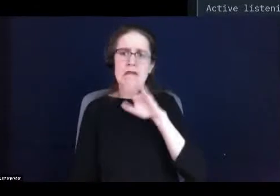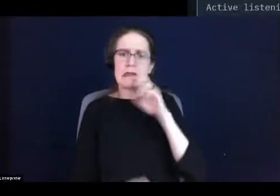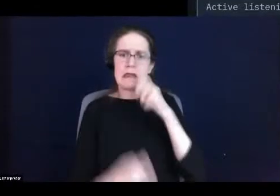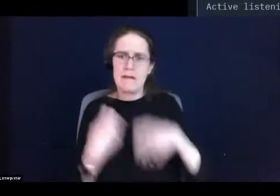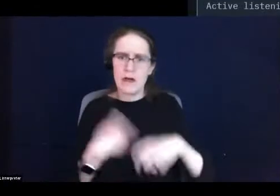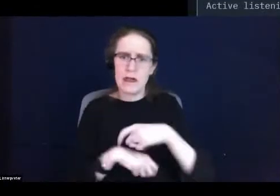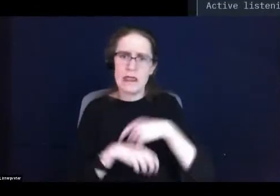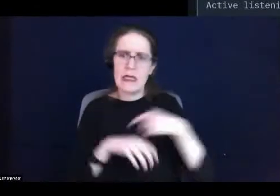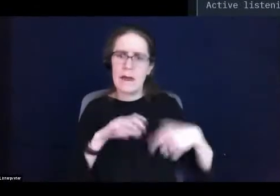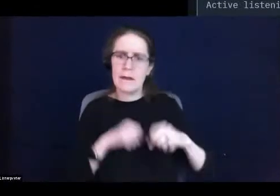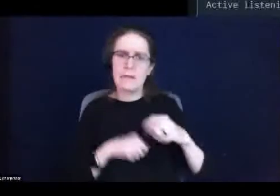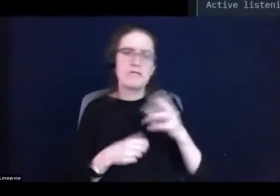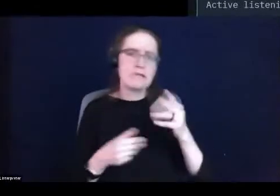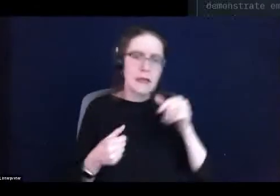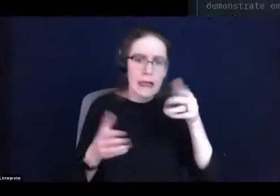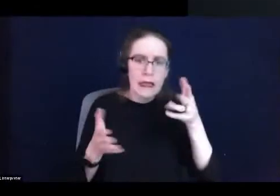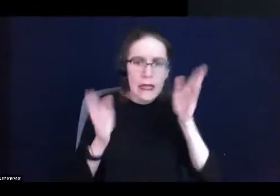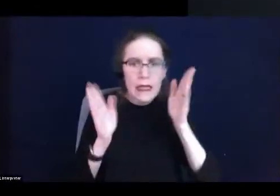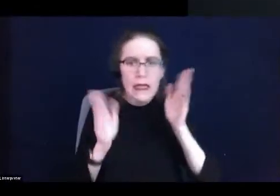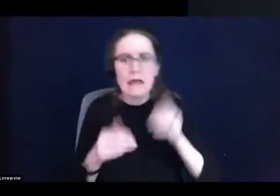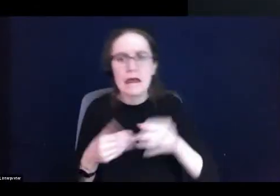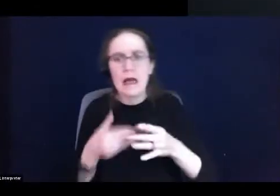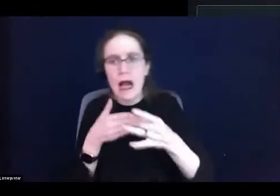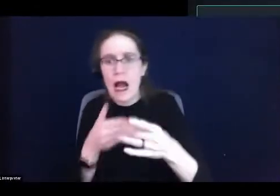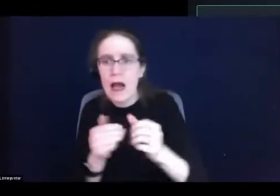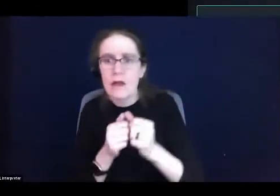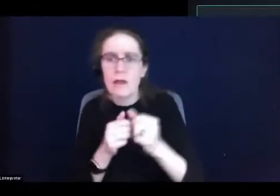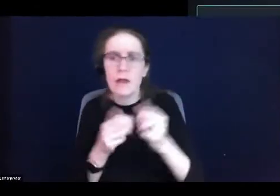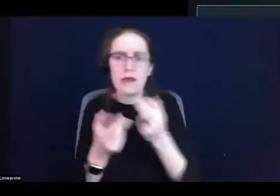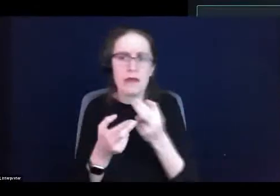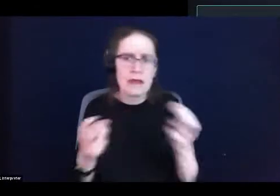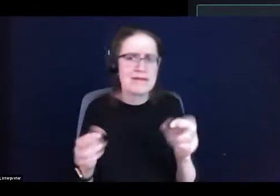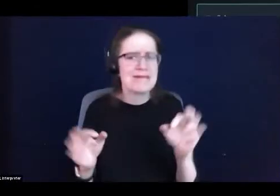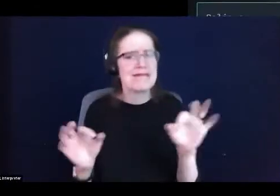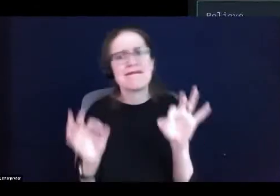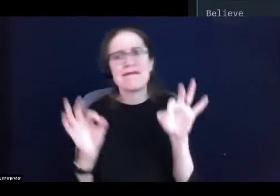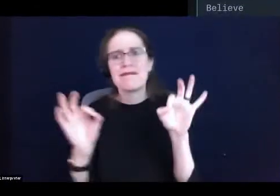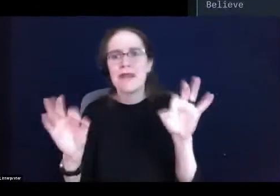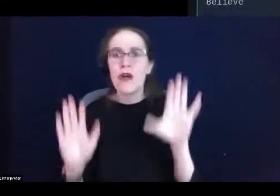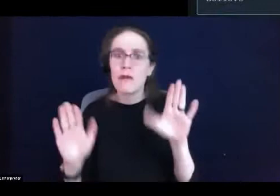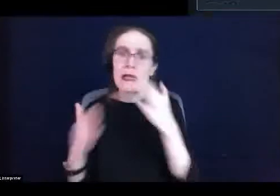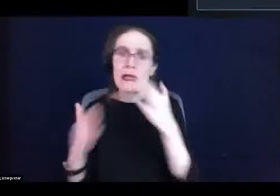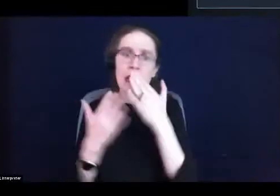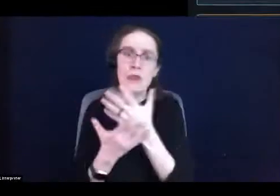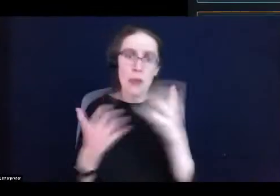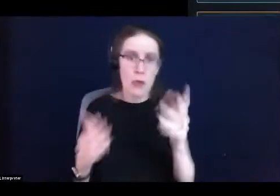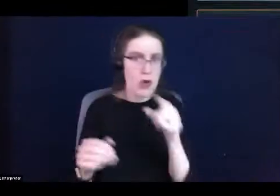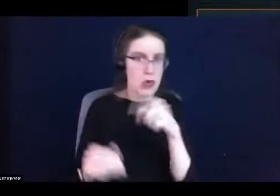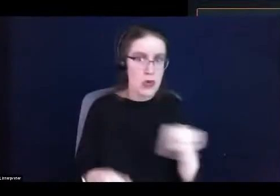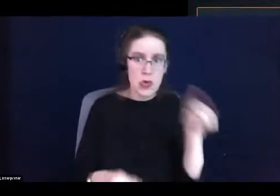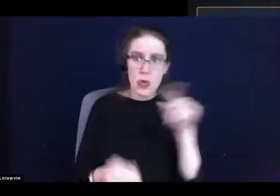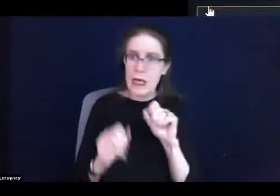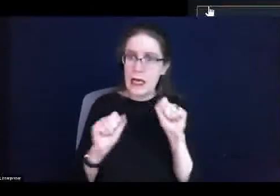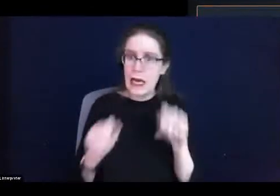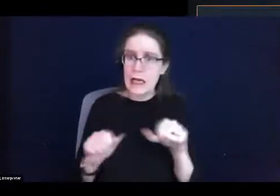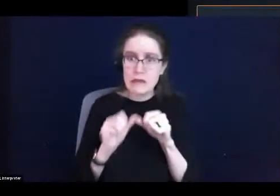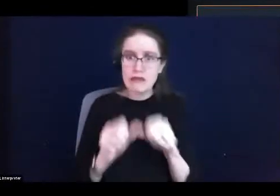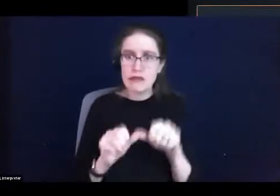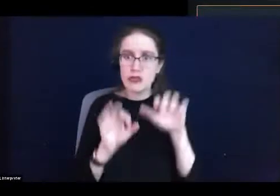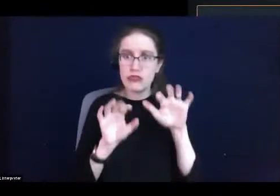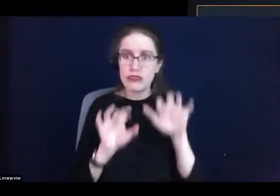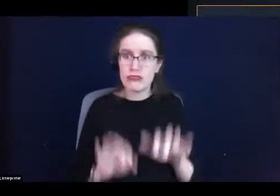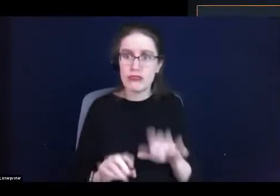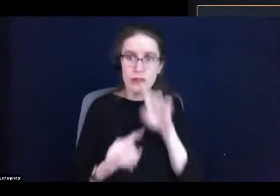them with resources. Great, thank you all so much. I really appreciate it. And you all can keep putting your answers if you would